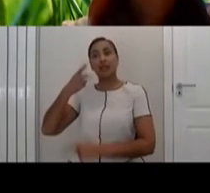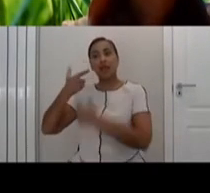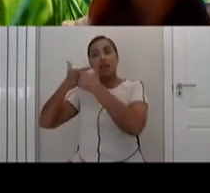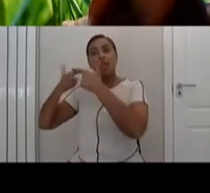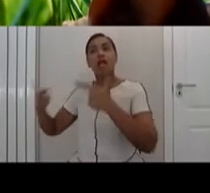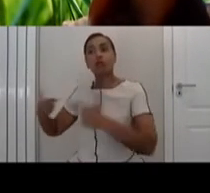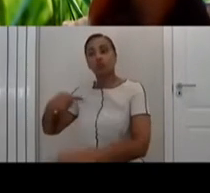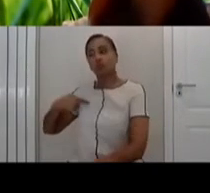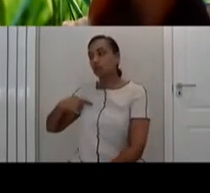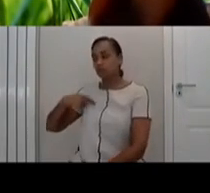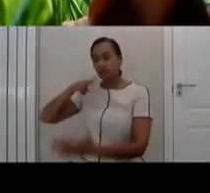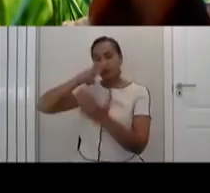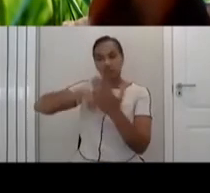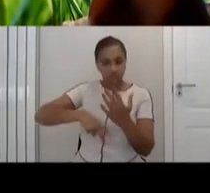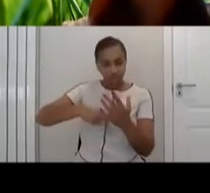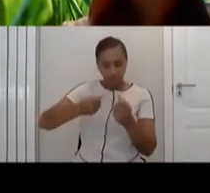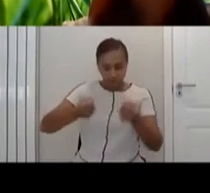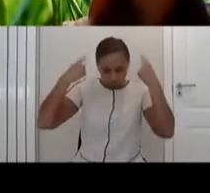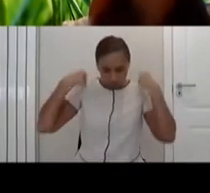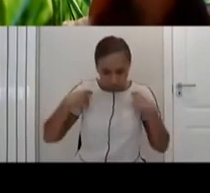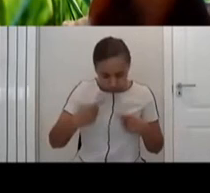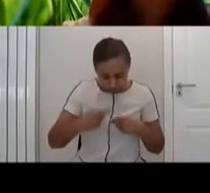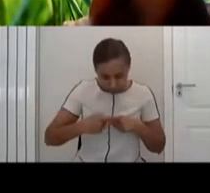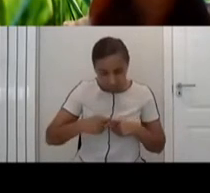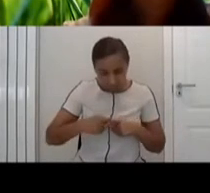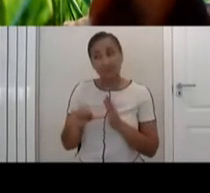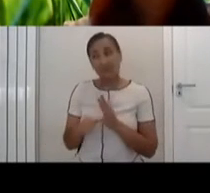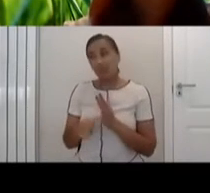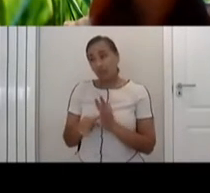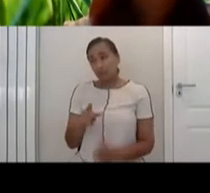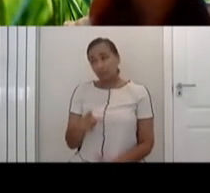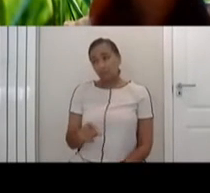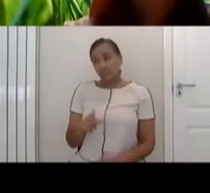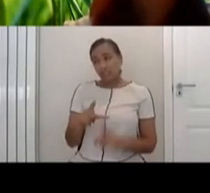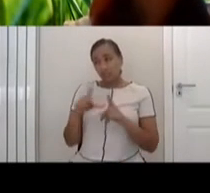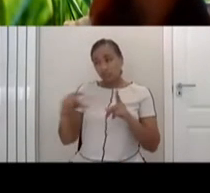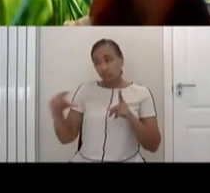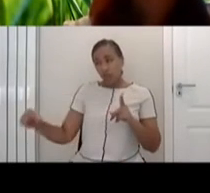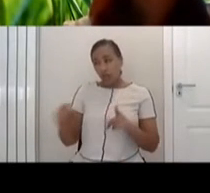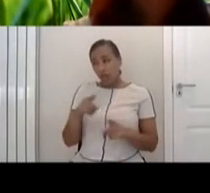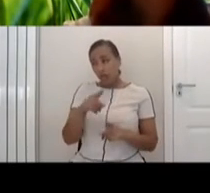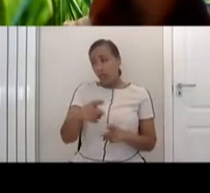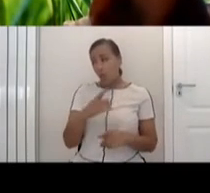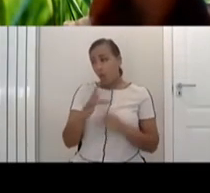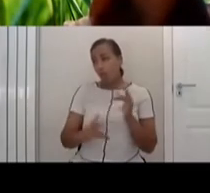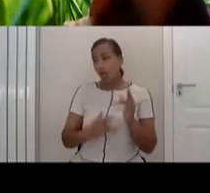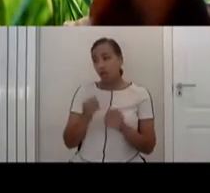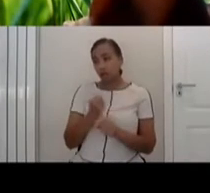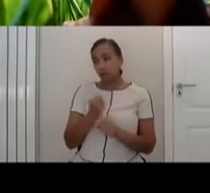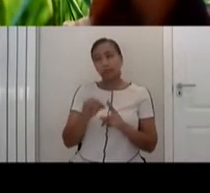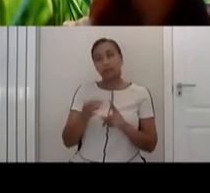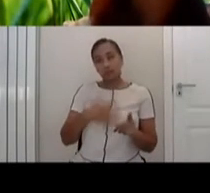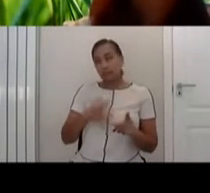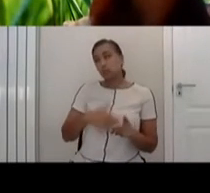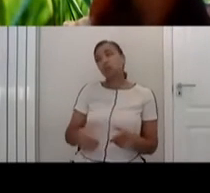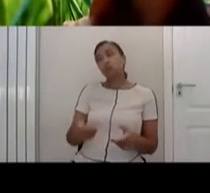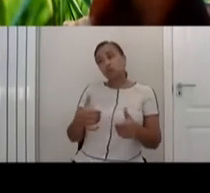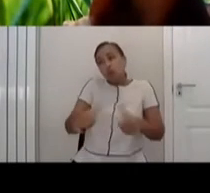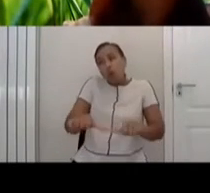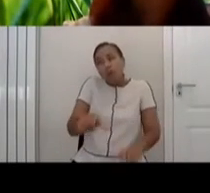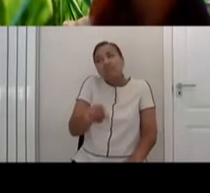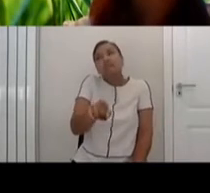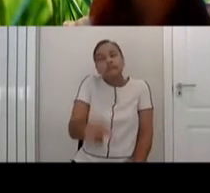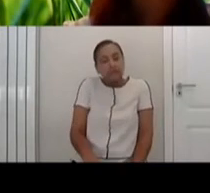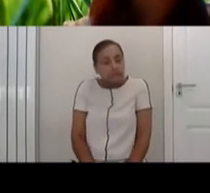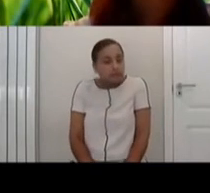I couldn't actually read English, I think I would have some difficulty navigating that. So there's a number of things need addressing. I think need addressing quite quickly. Now, I've seen